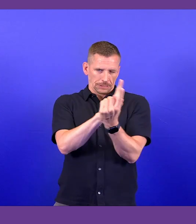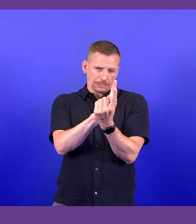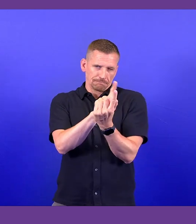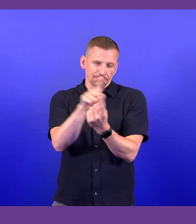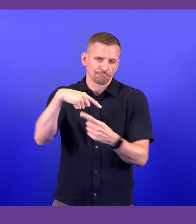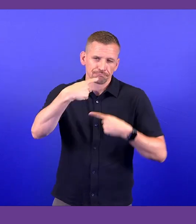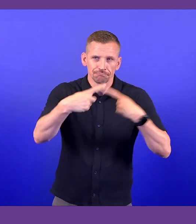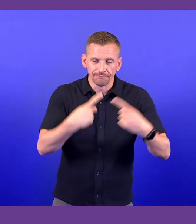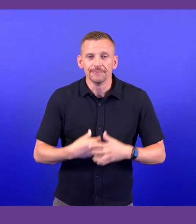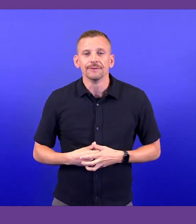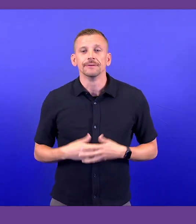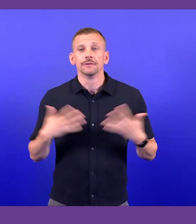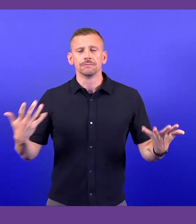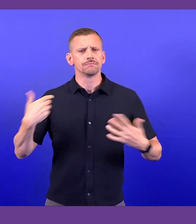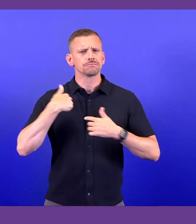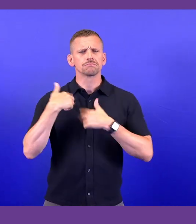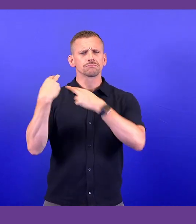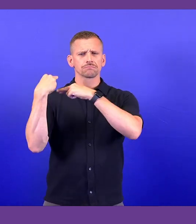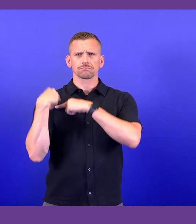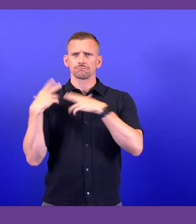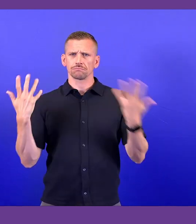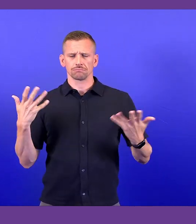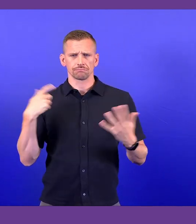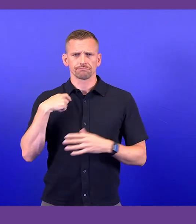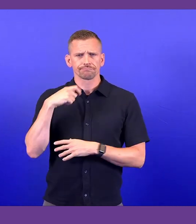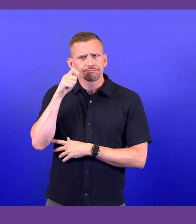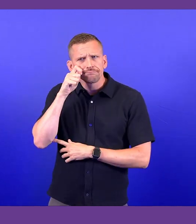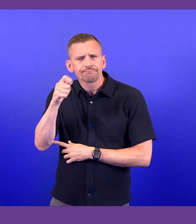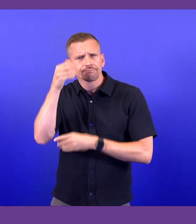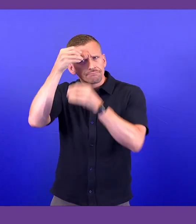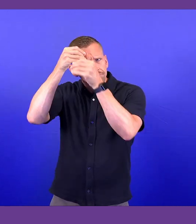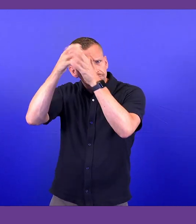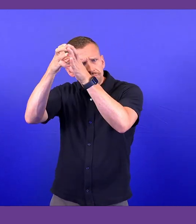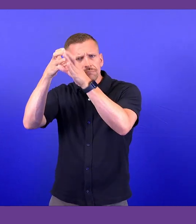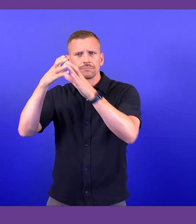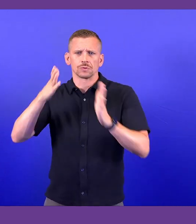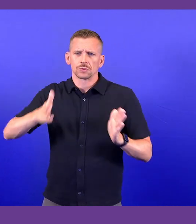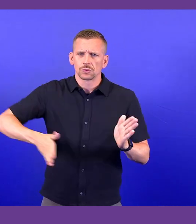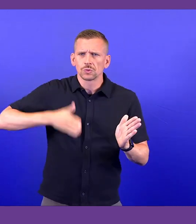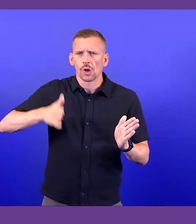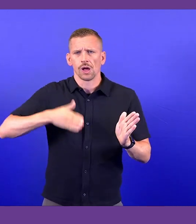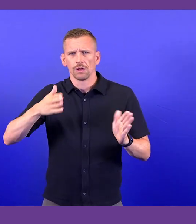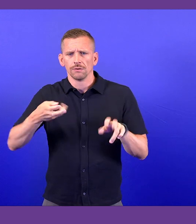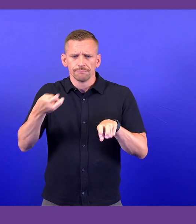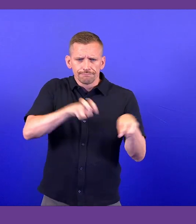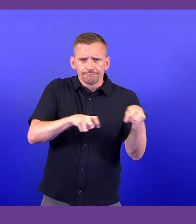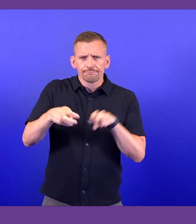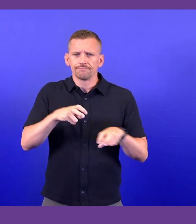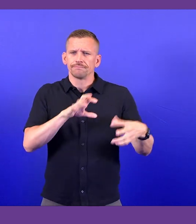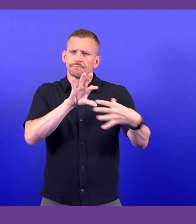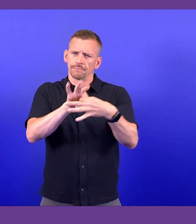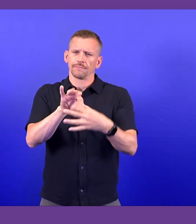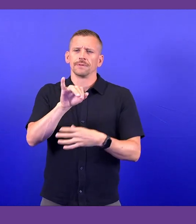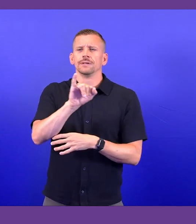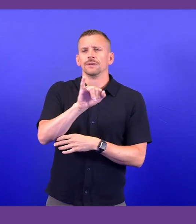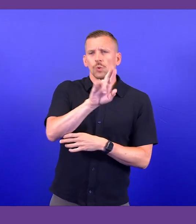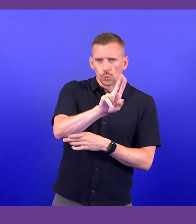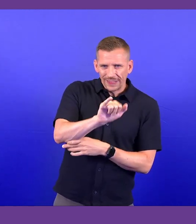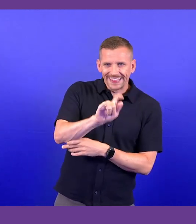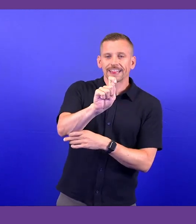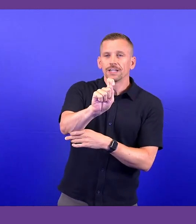railway expert in UITP Europe, so the EU Affairs Department of UITP. UITP is the International Association of